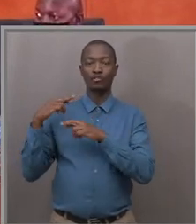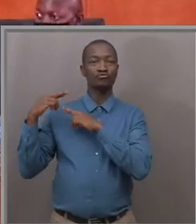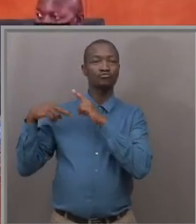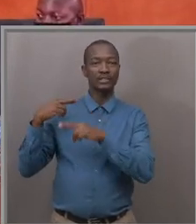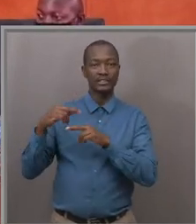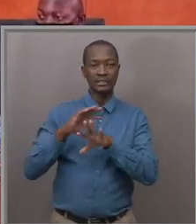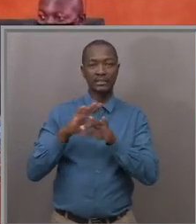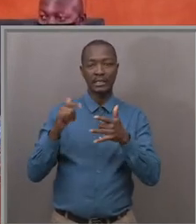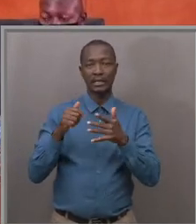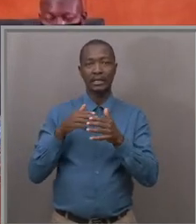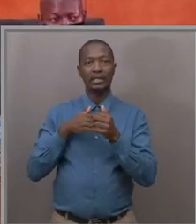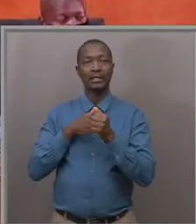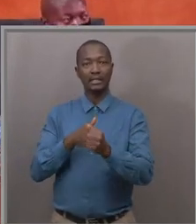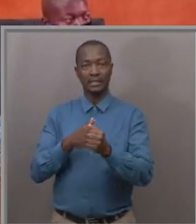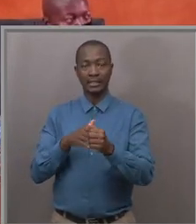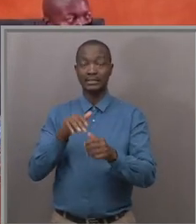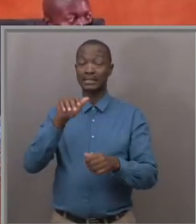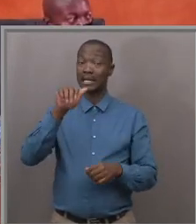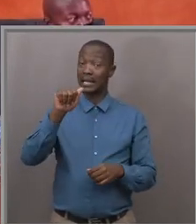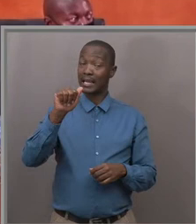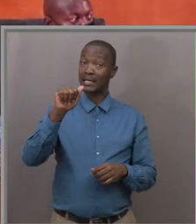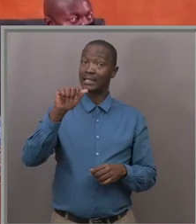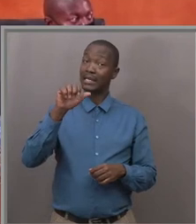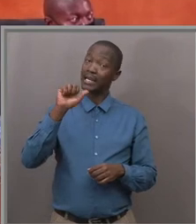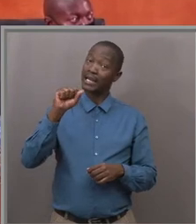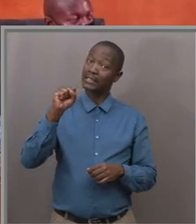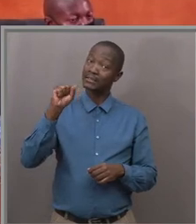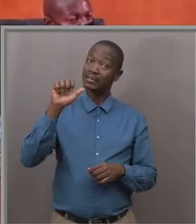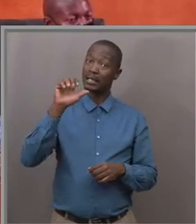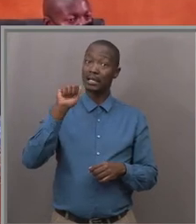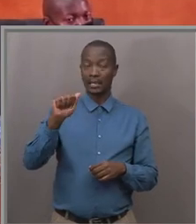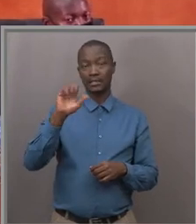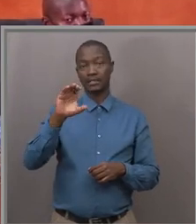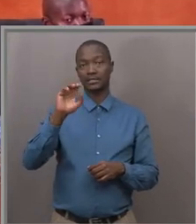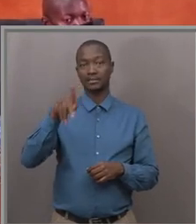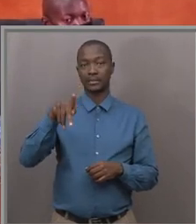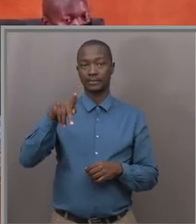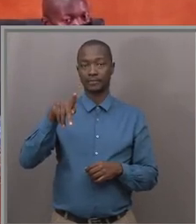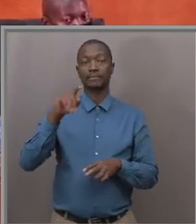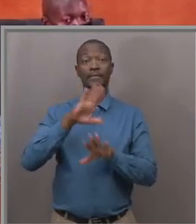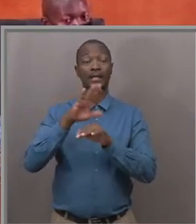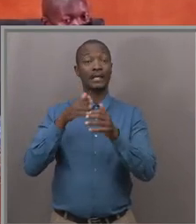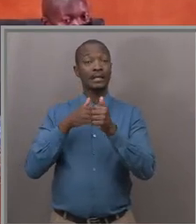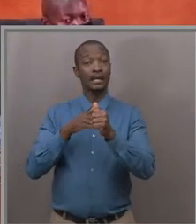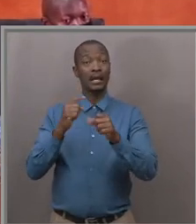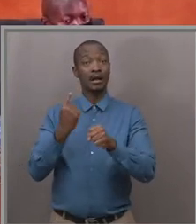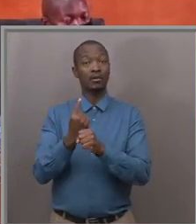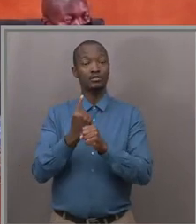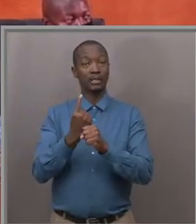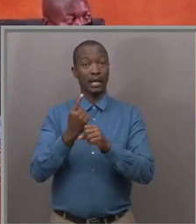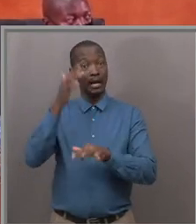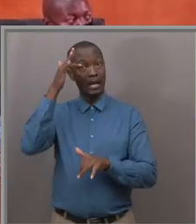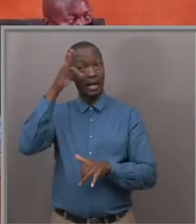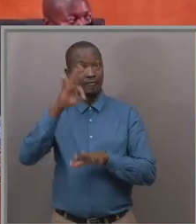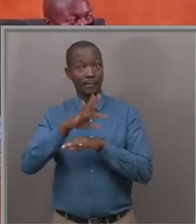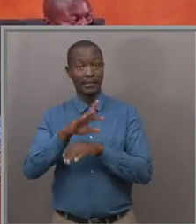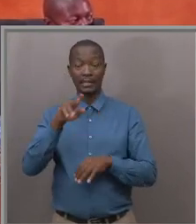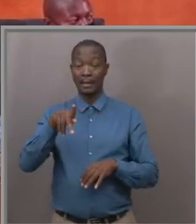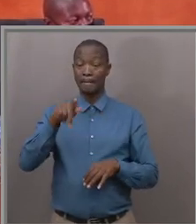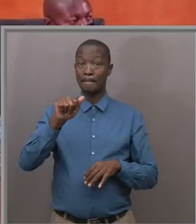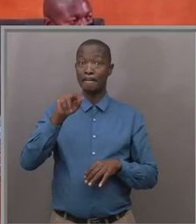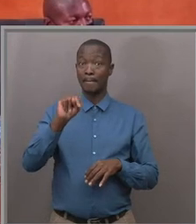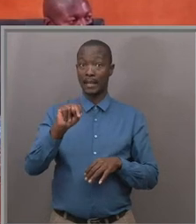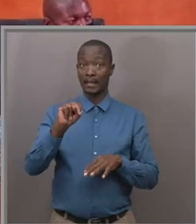the SACP leadership, HODs from the Gauteng Provincial Government, the Pan-African Parliament,